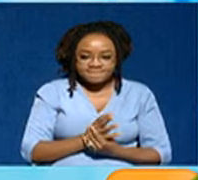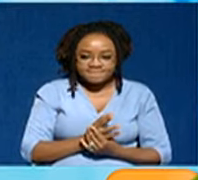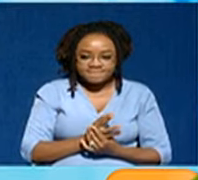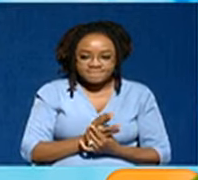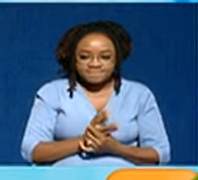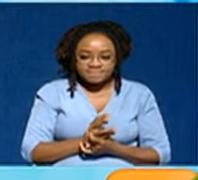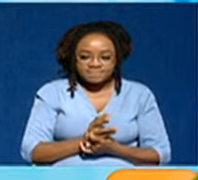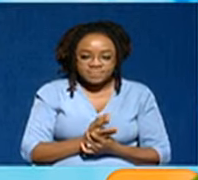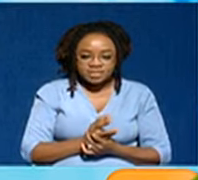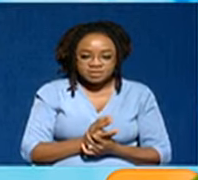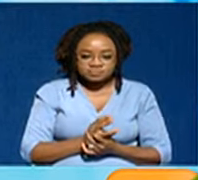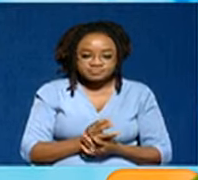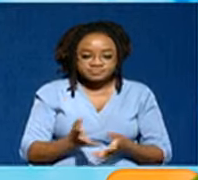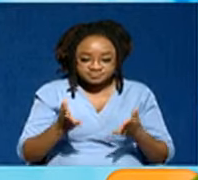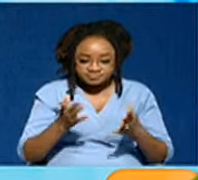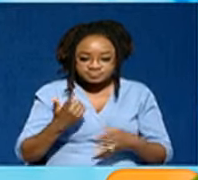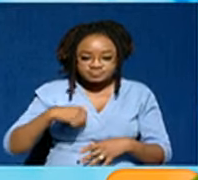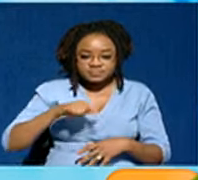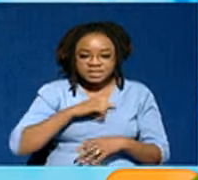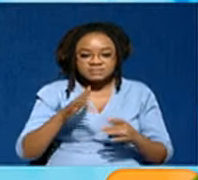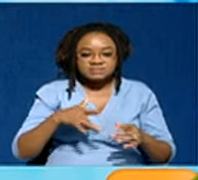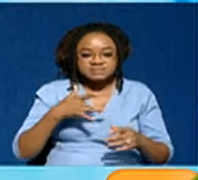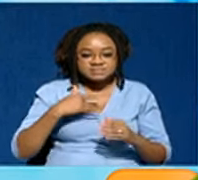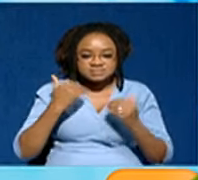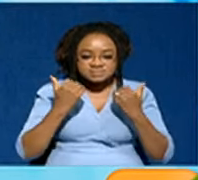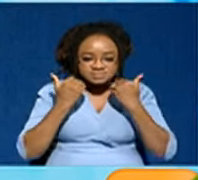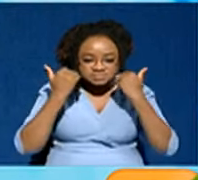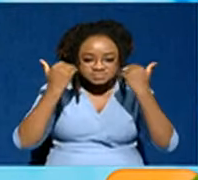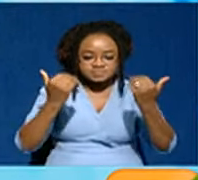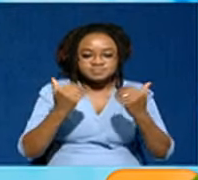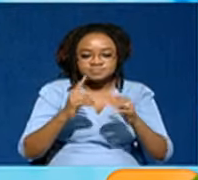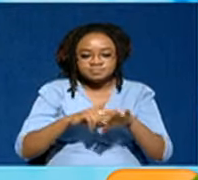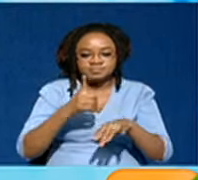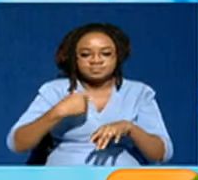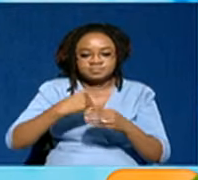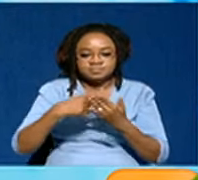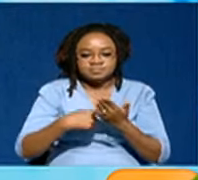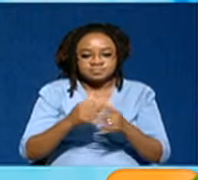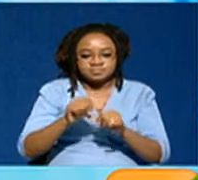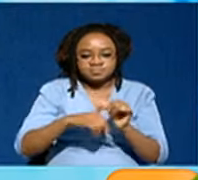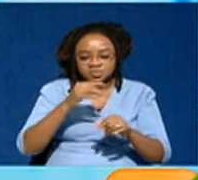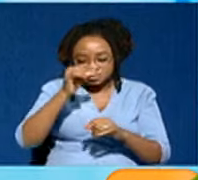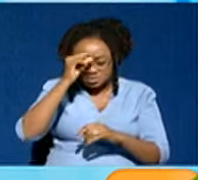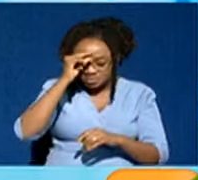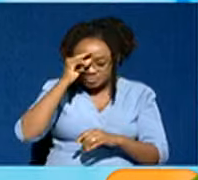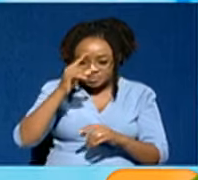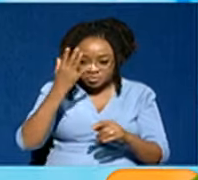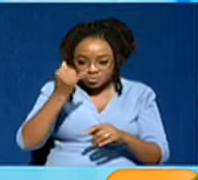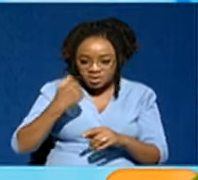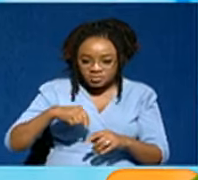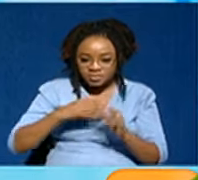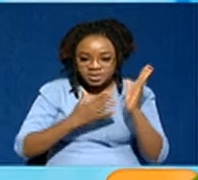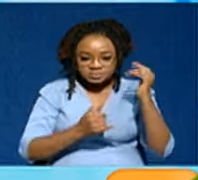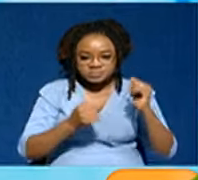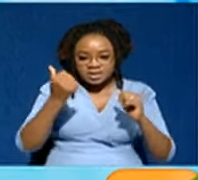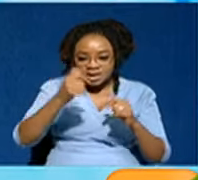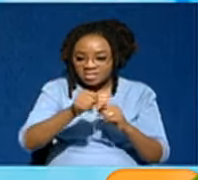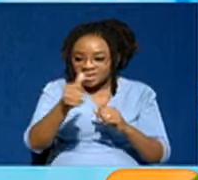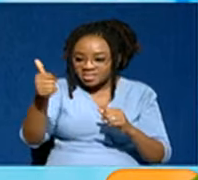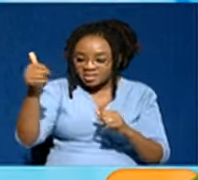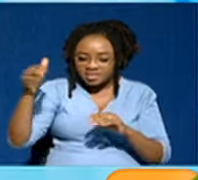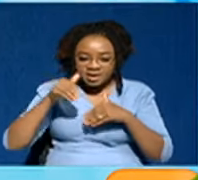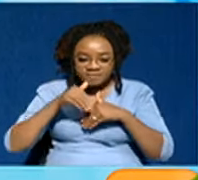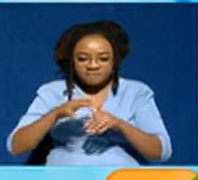now it is very frustrating when it comes to dealing with government, that we expect anybody else to follow the law.